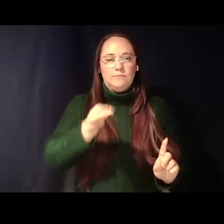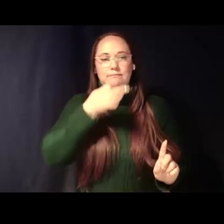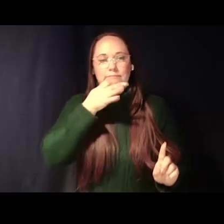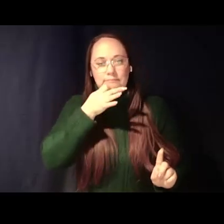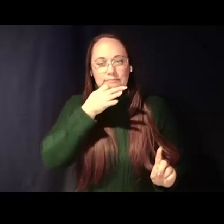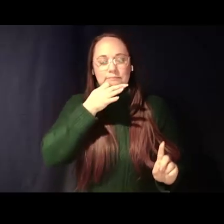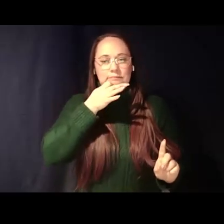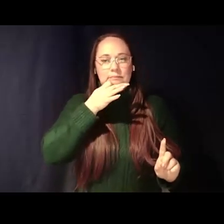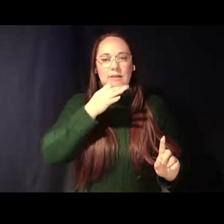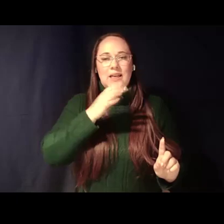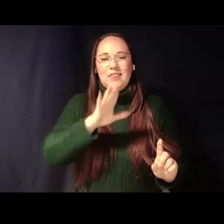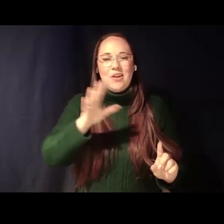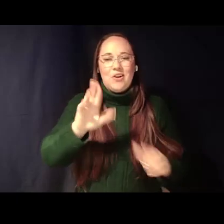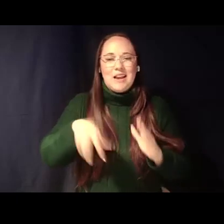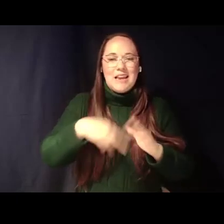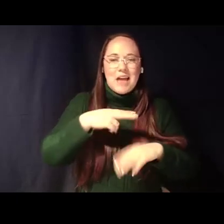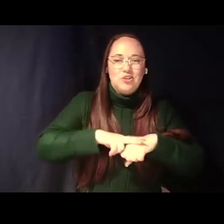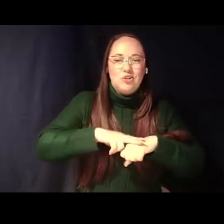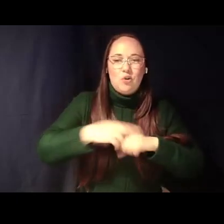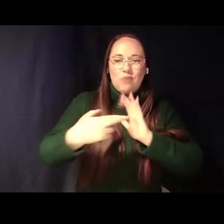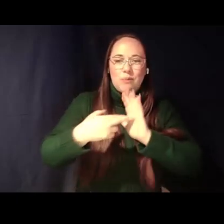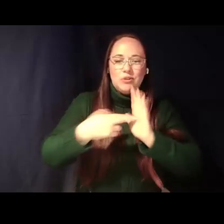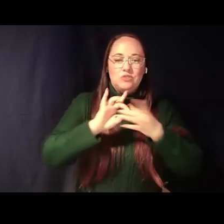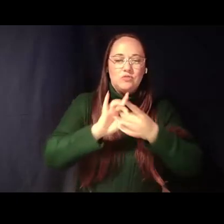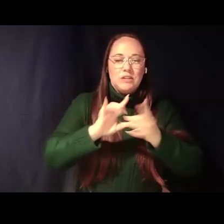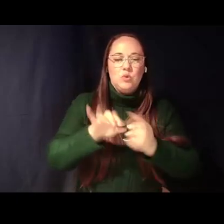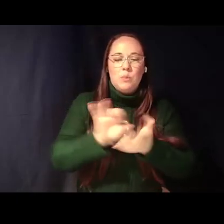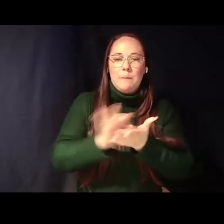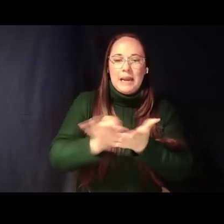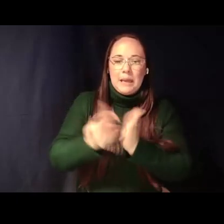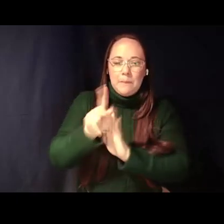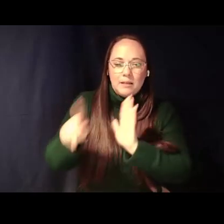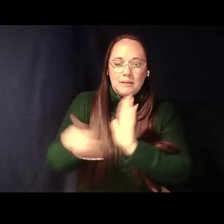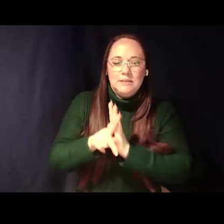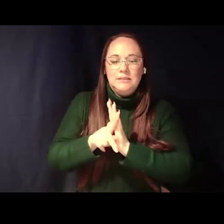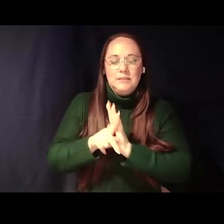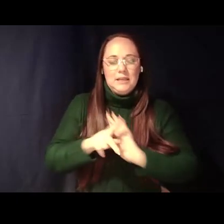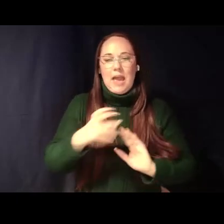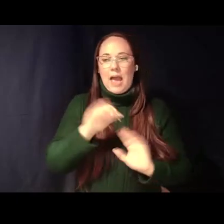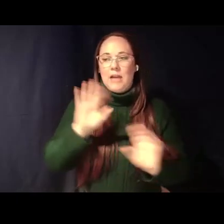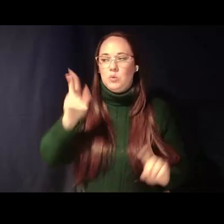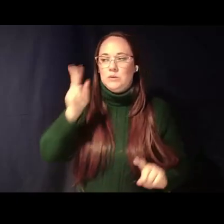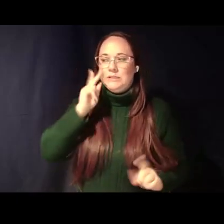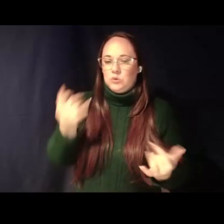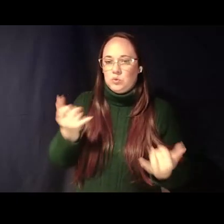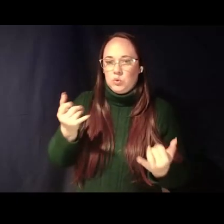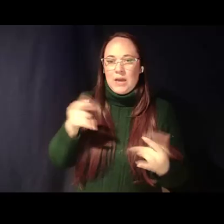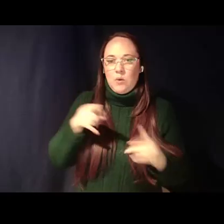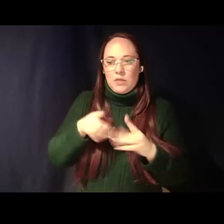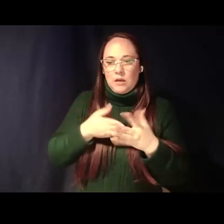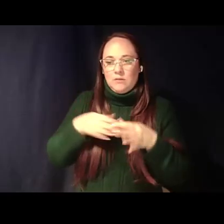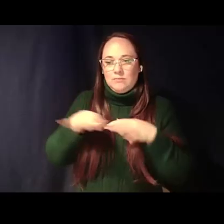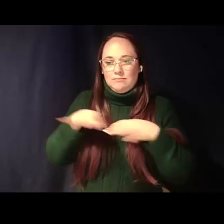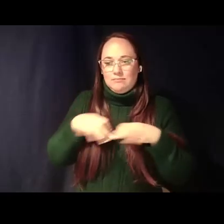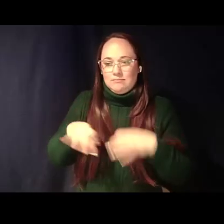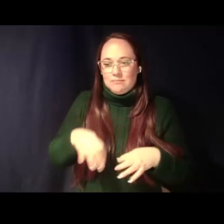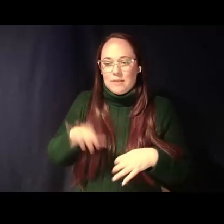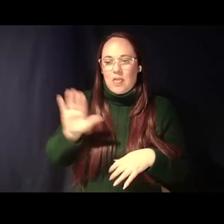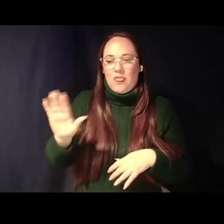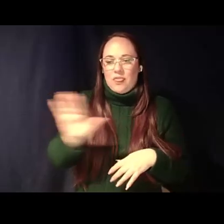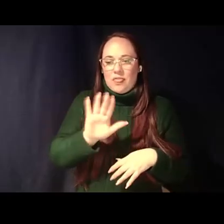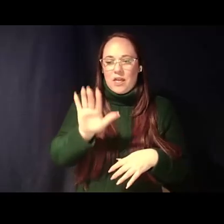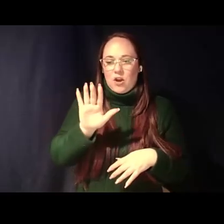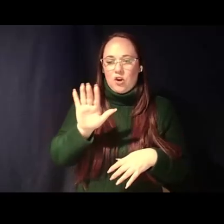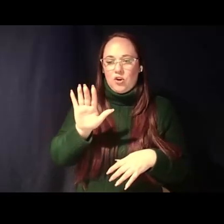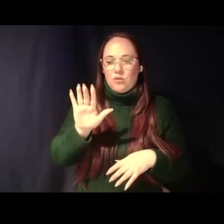national reputation on Medicaid policy. And I think you'll see today as they walk through their